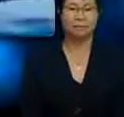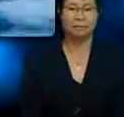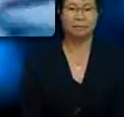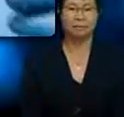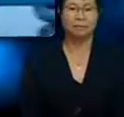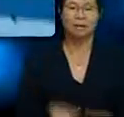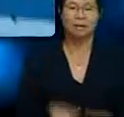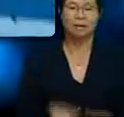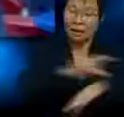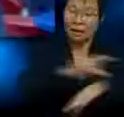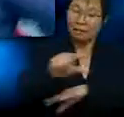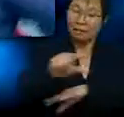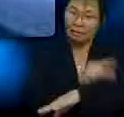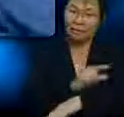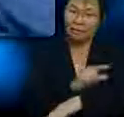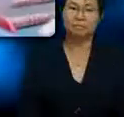playground.